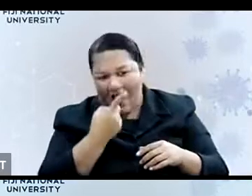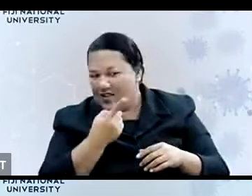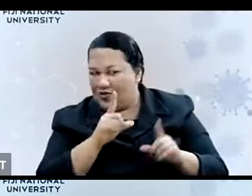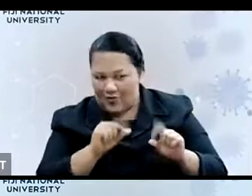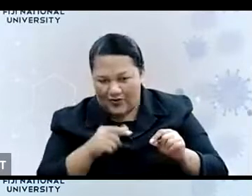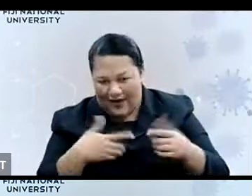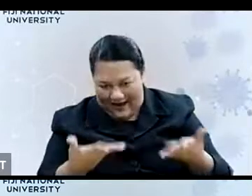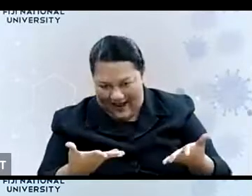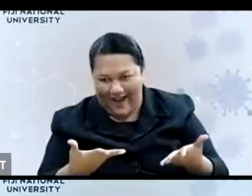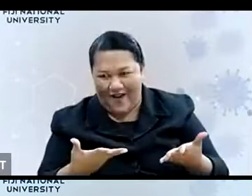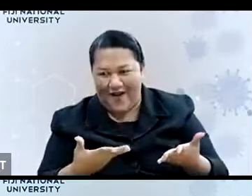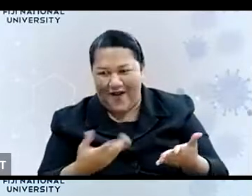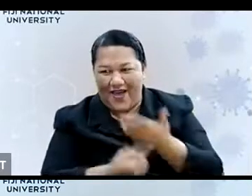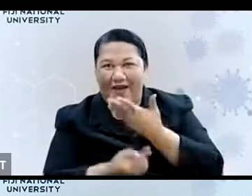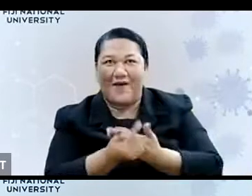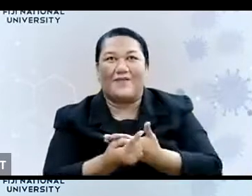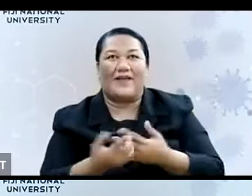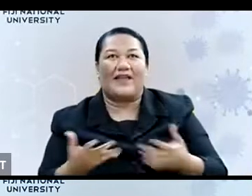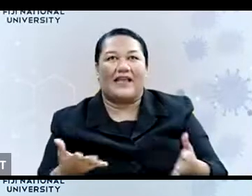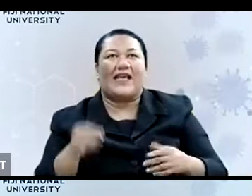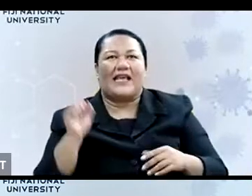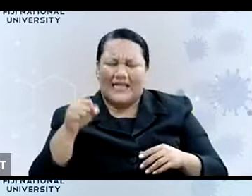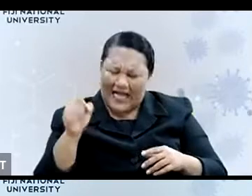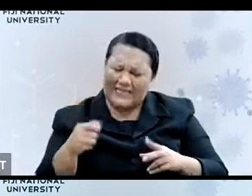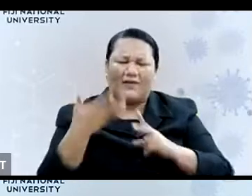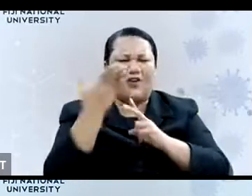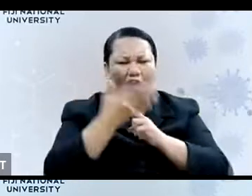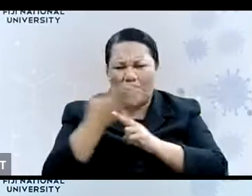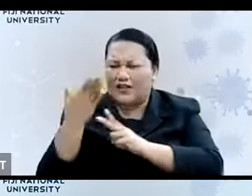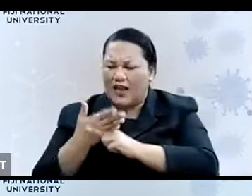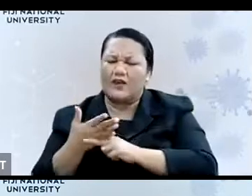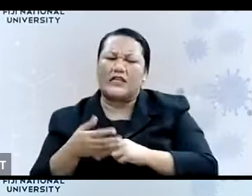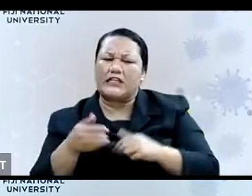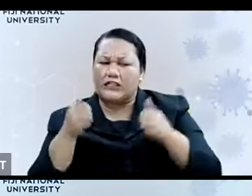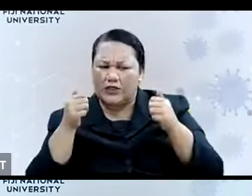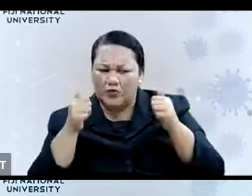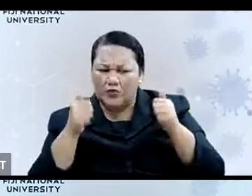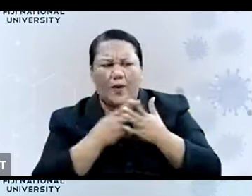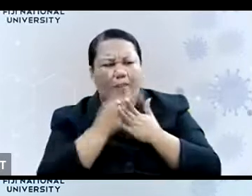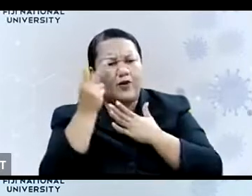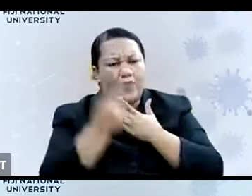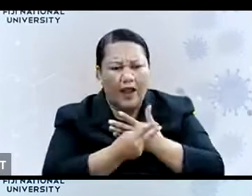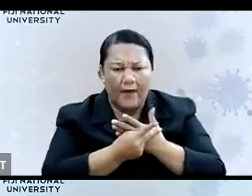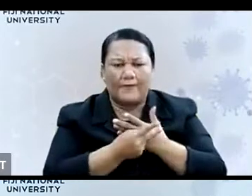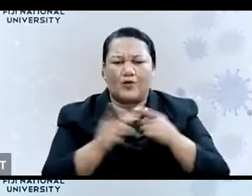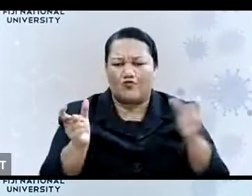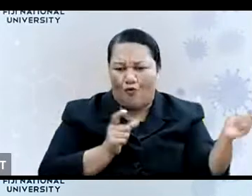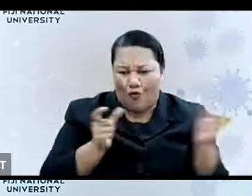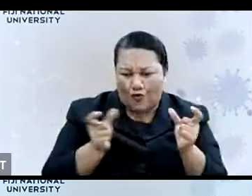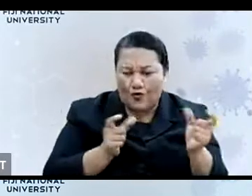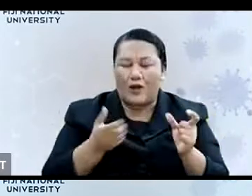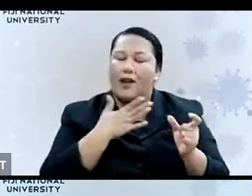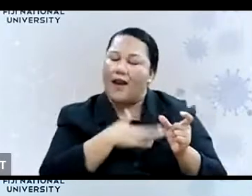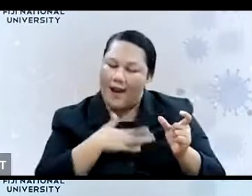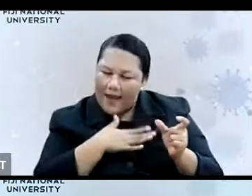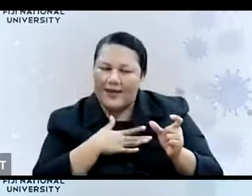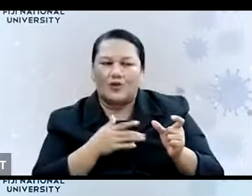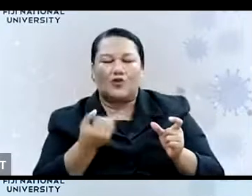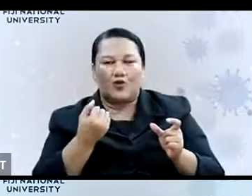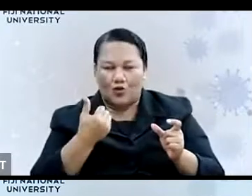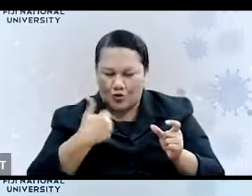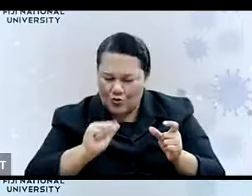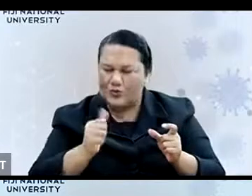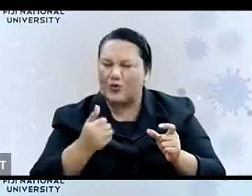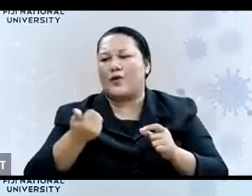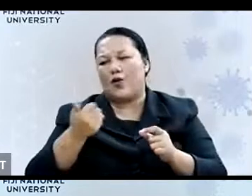But definitely lockdowns have always been a tool that we would like to use. We have used in the past,